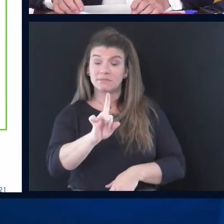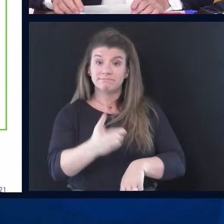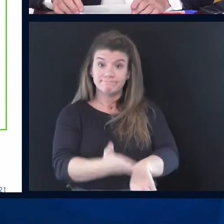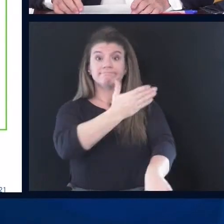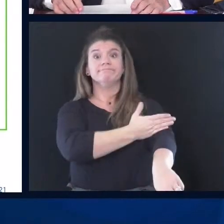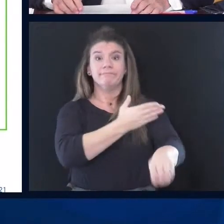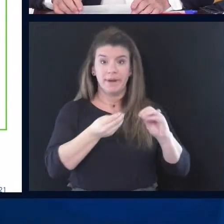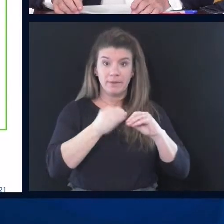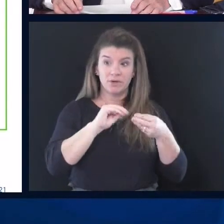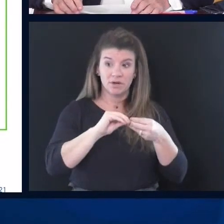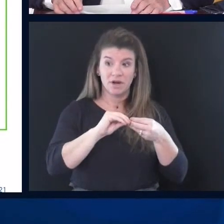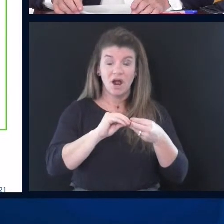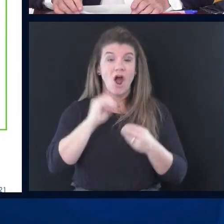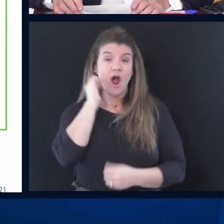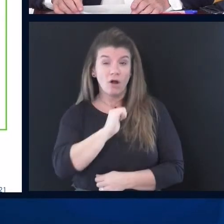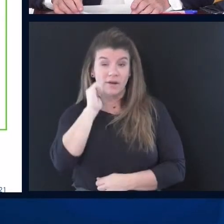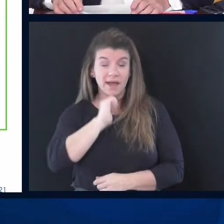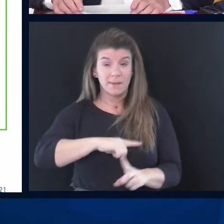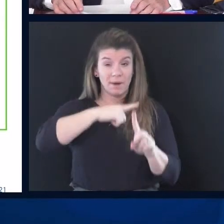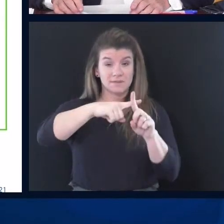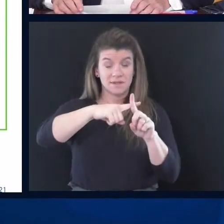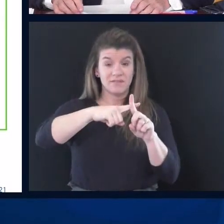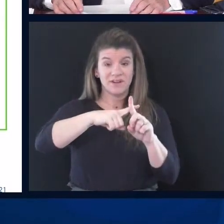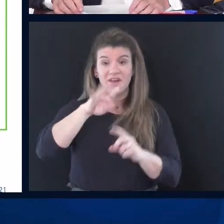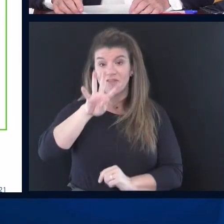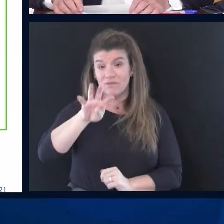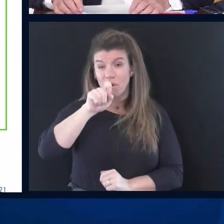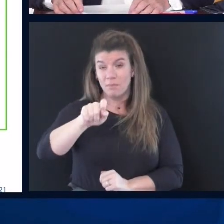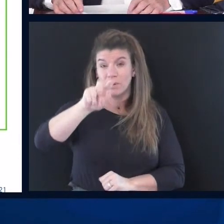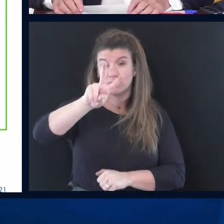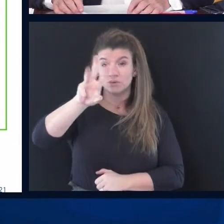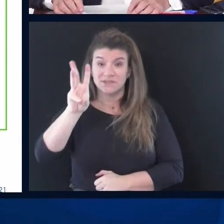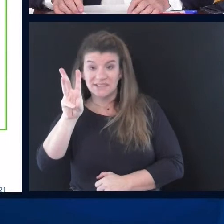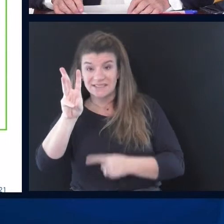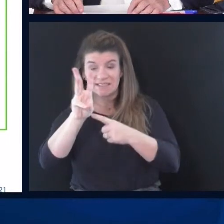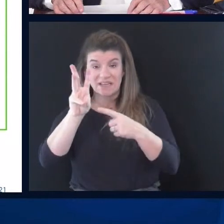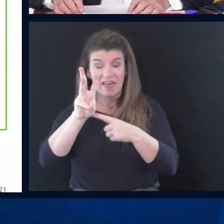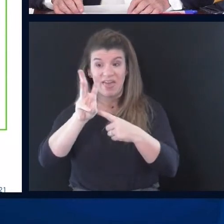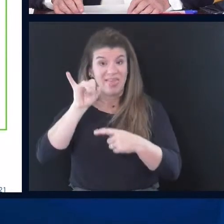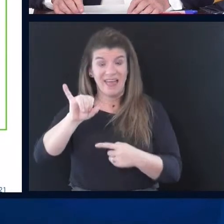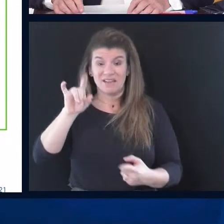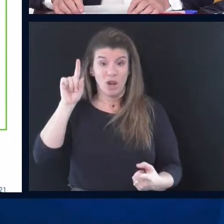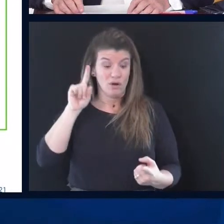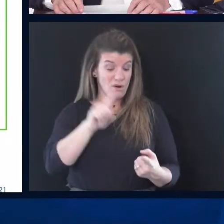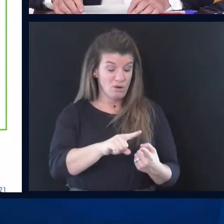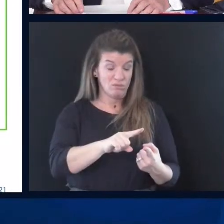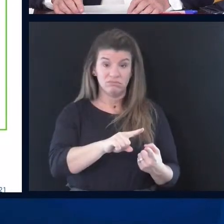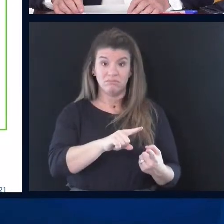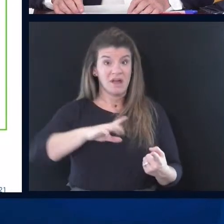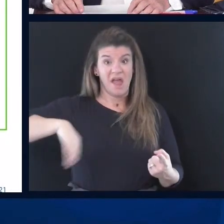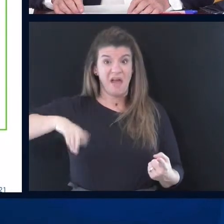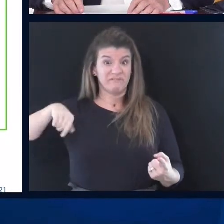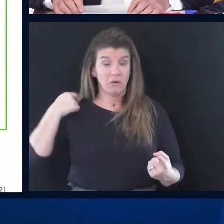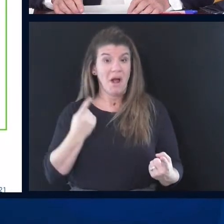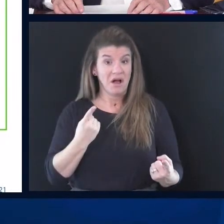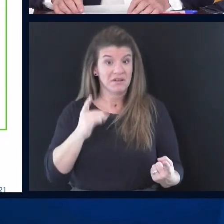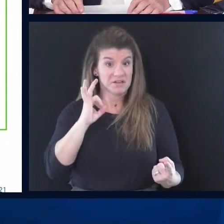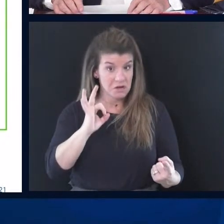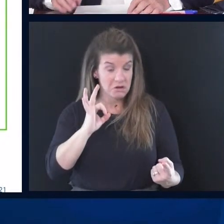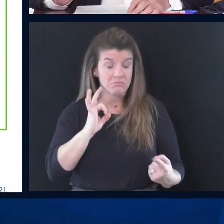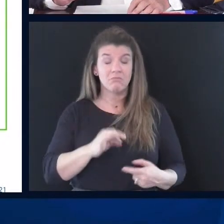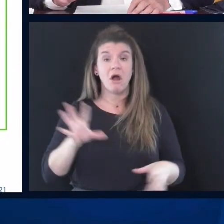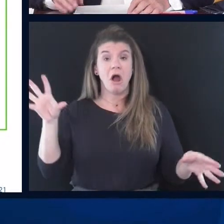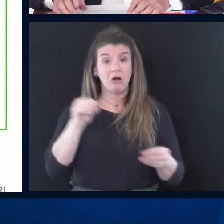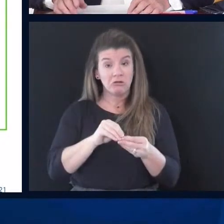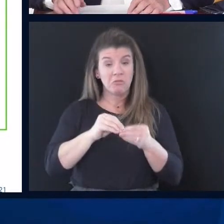number. Our daily positivity rate is at 4.26. It hadn't been that low for a good little while, I don't think. Our